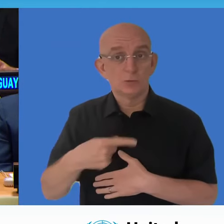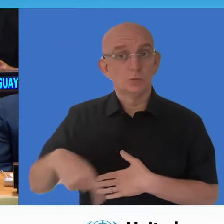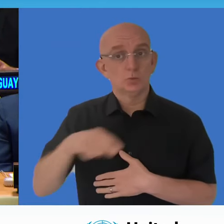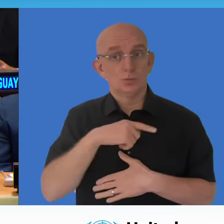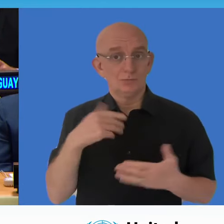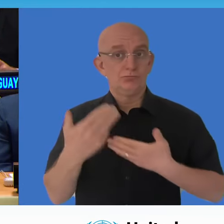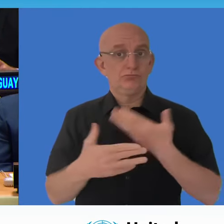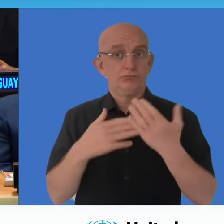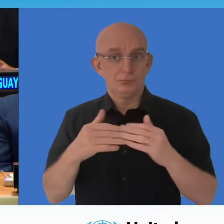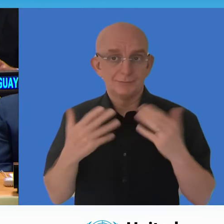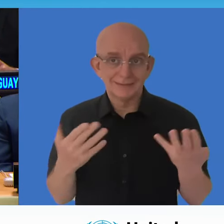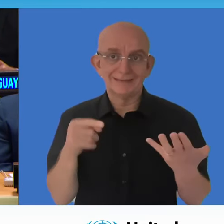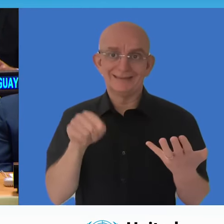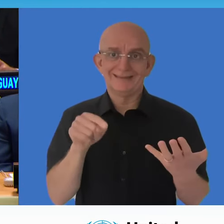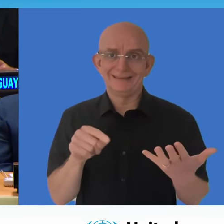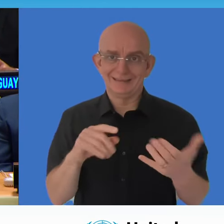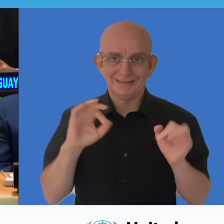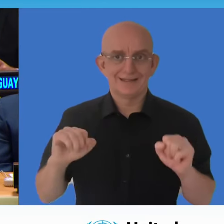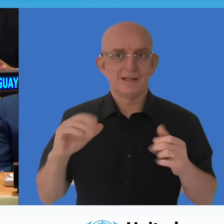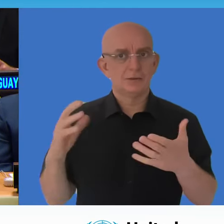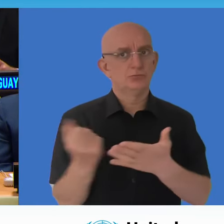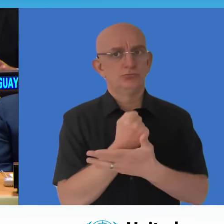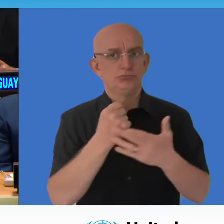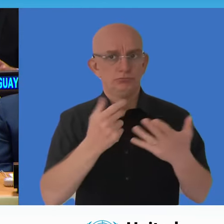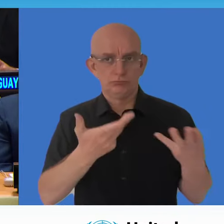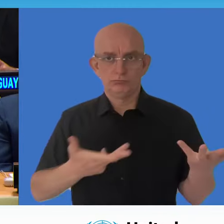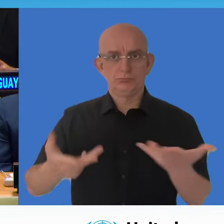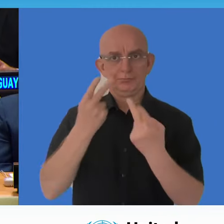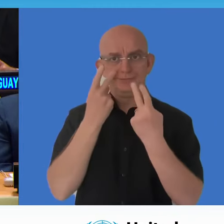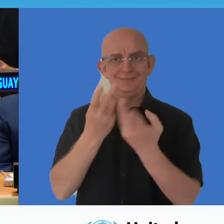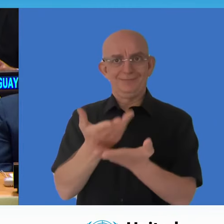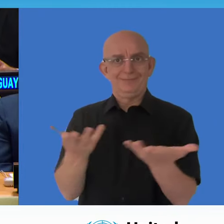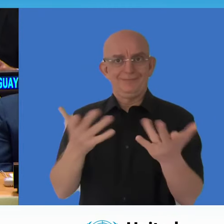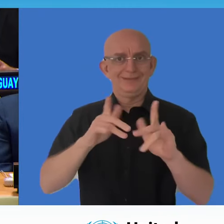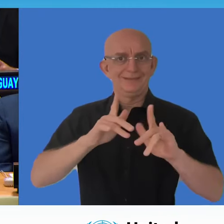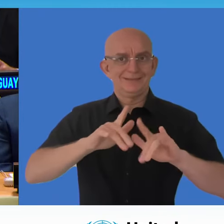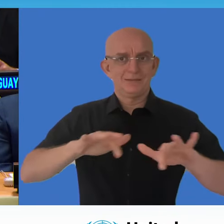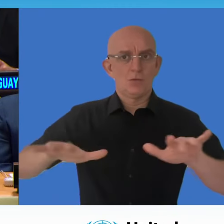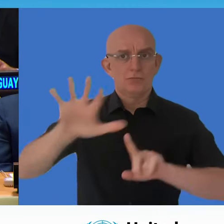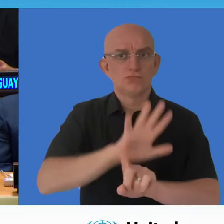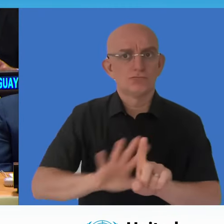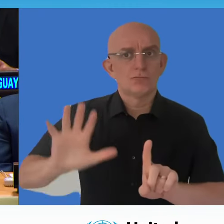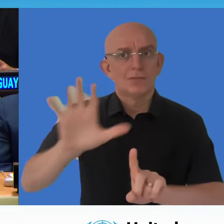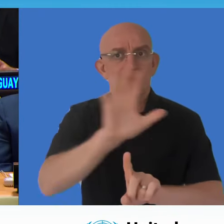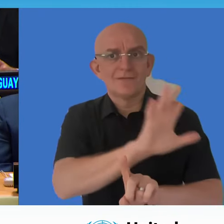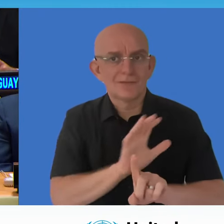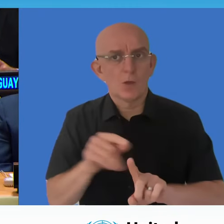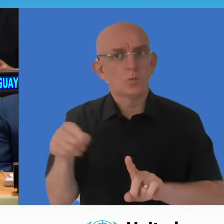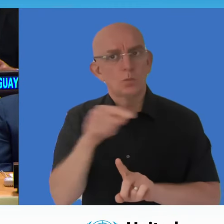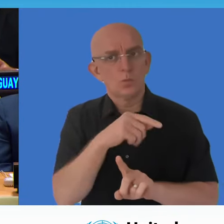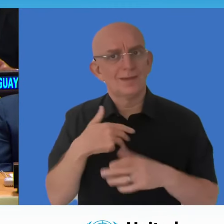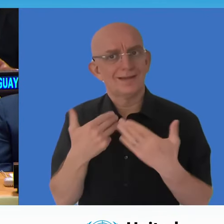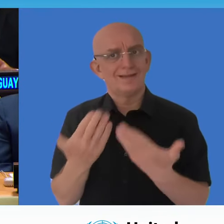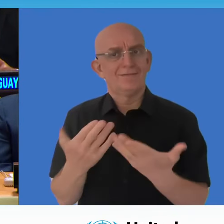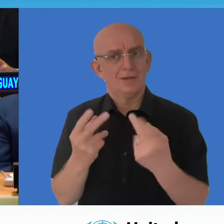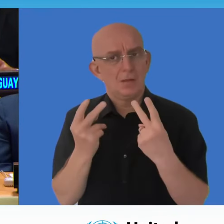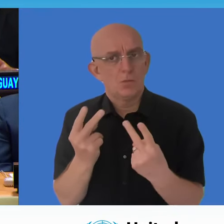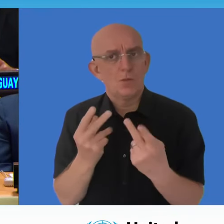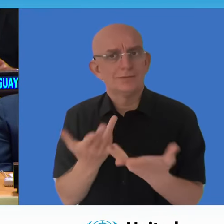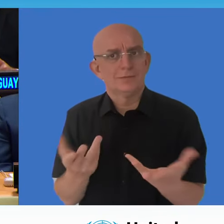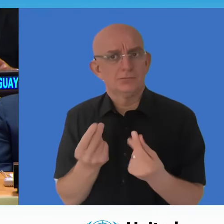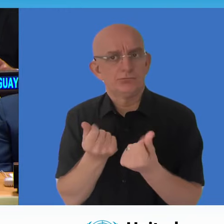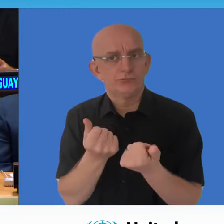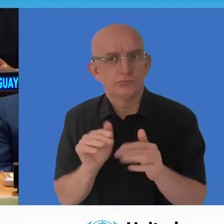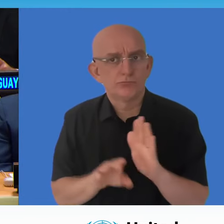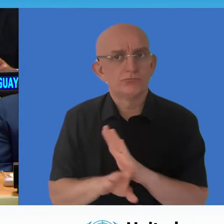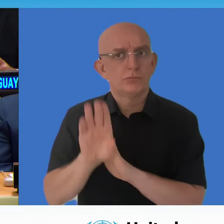our prosperity. We give deep importance to the overall development of the youth and their contribution to the development.